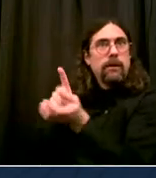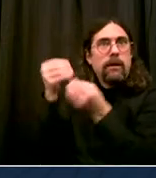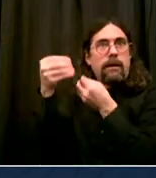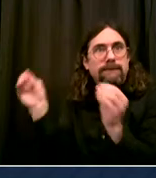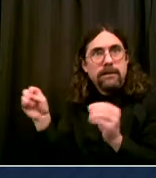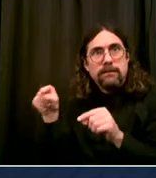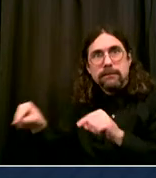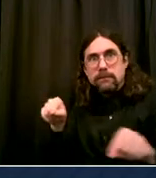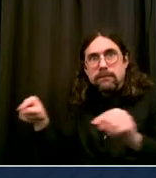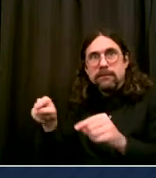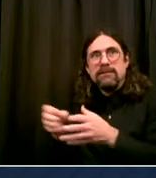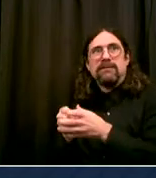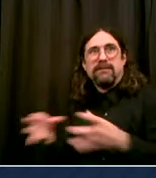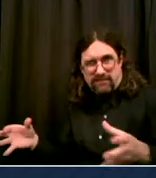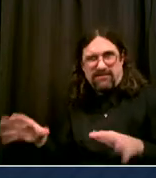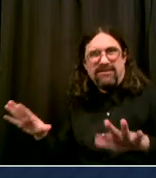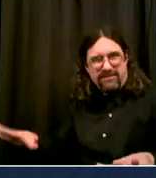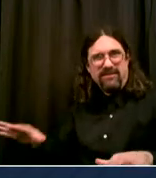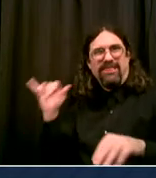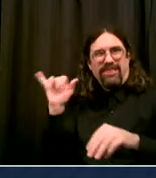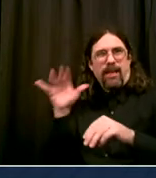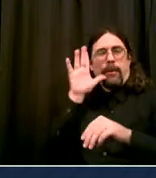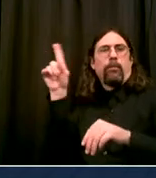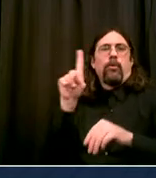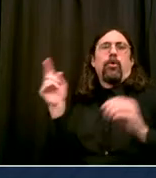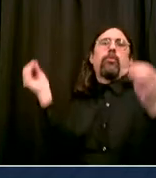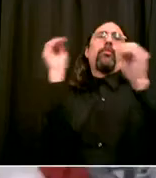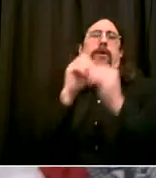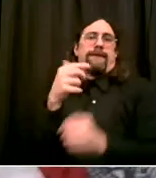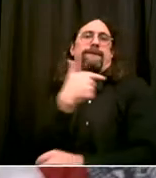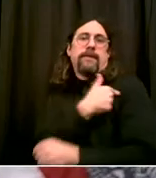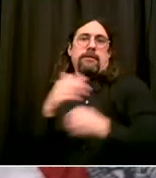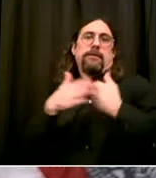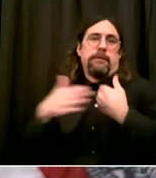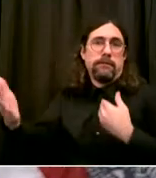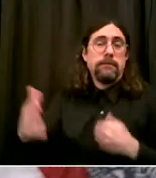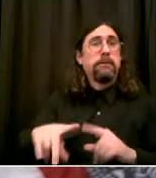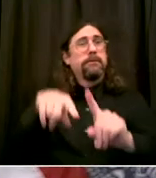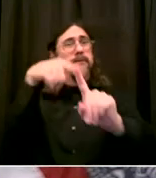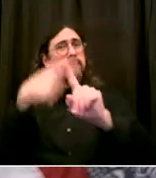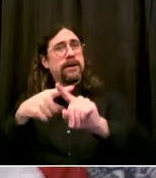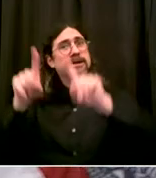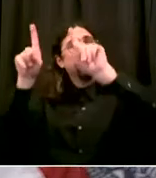get to that overall doubling of capacity. Excellent. Thank you. Go ahead, Aaron.